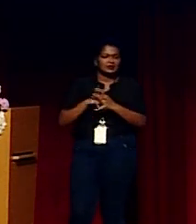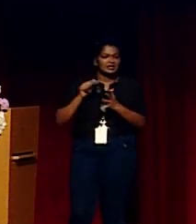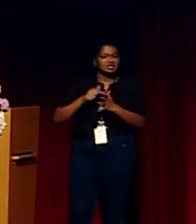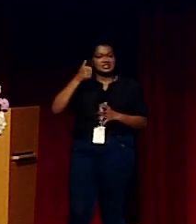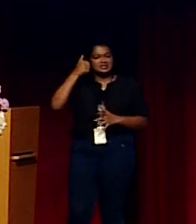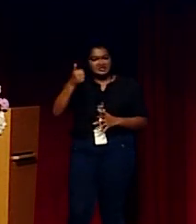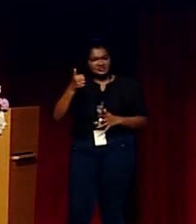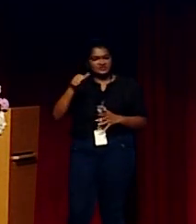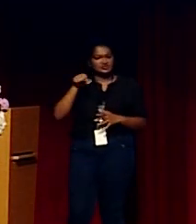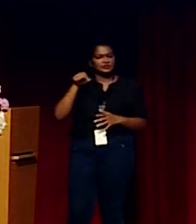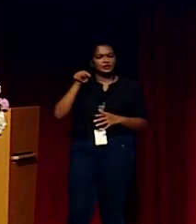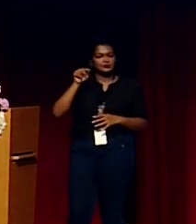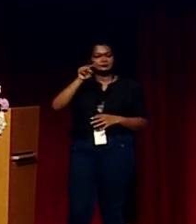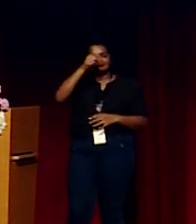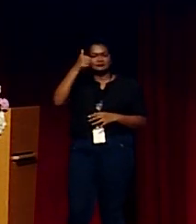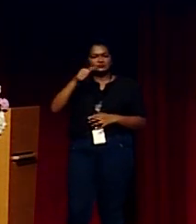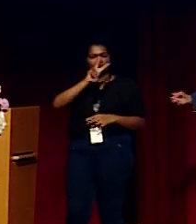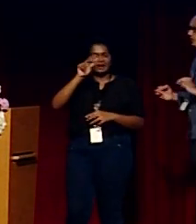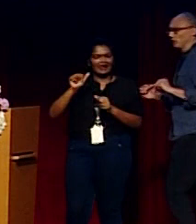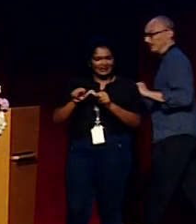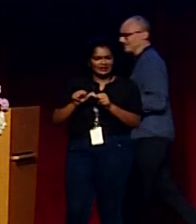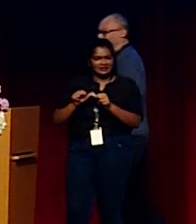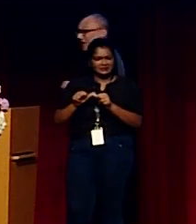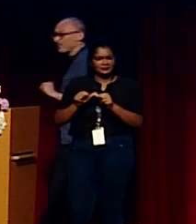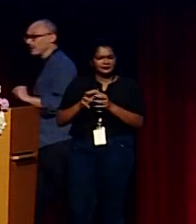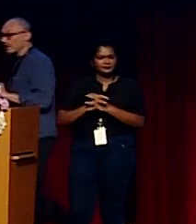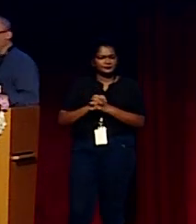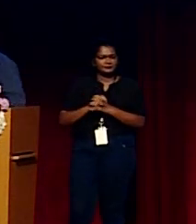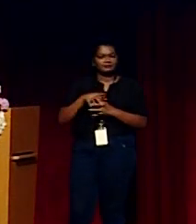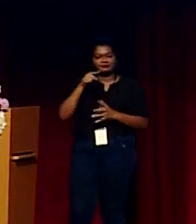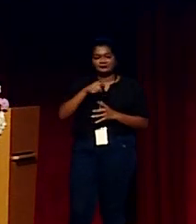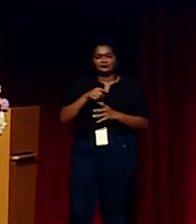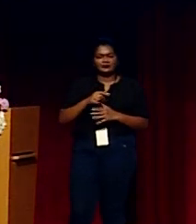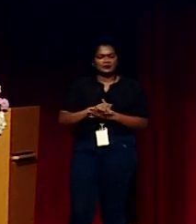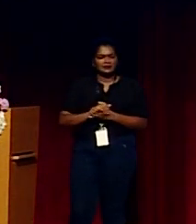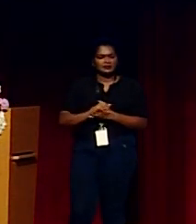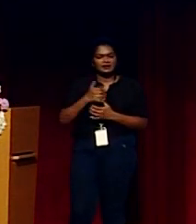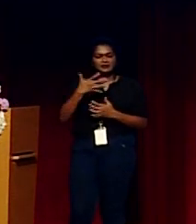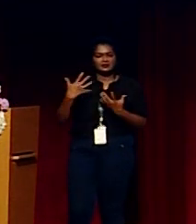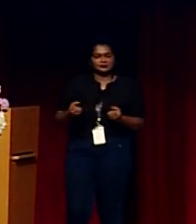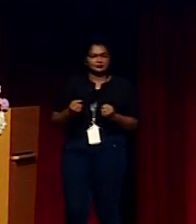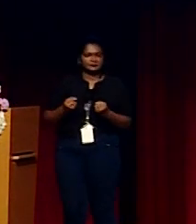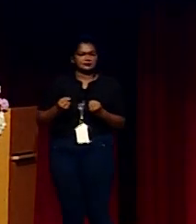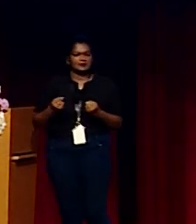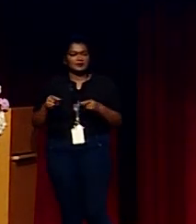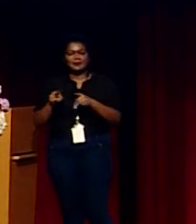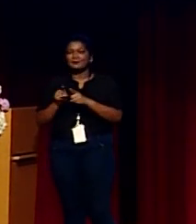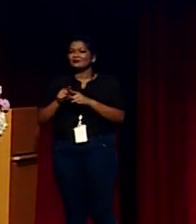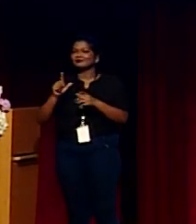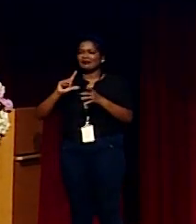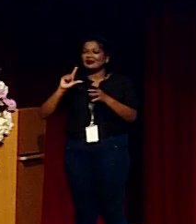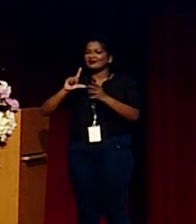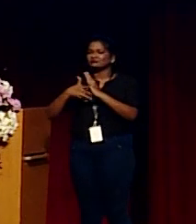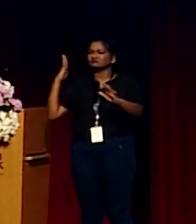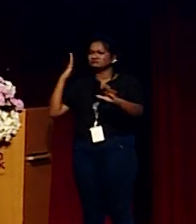6 bits to 8 bits. Right? And what they then do is they then translate the LaTeX directly